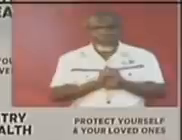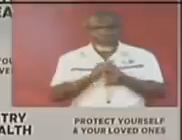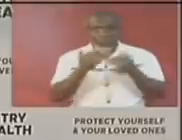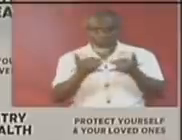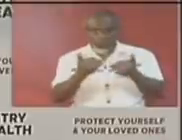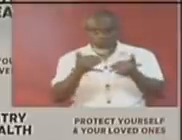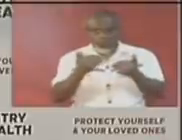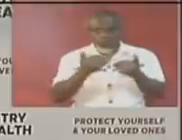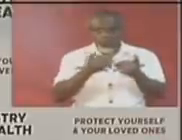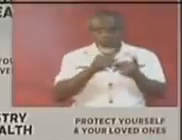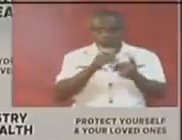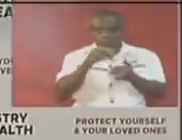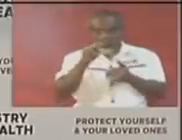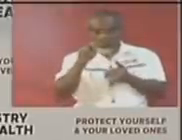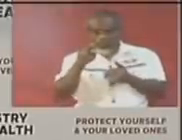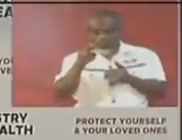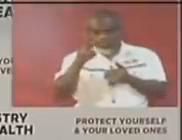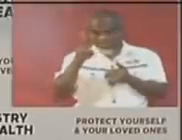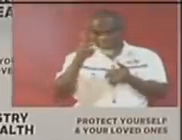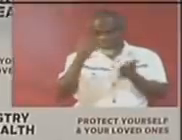please.